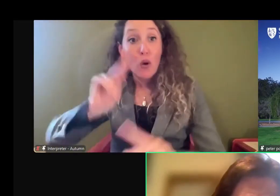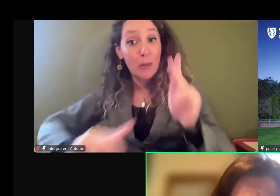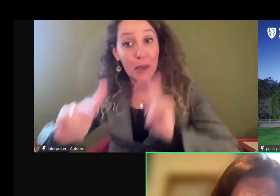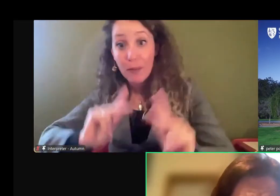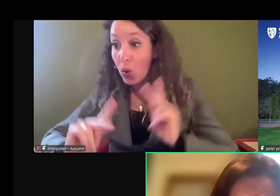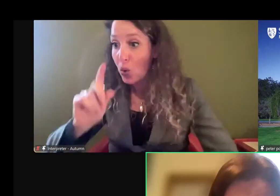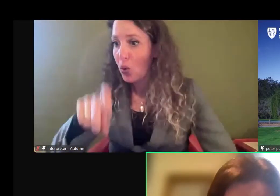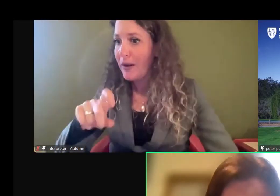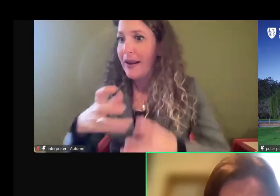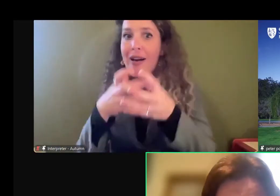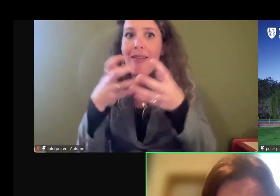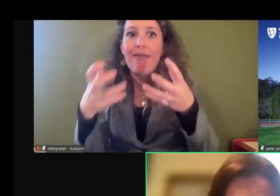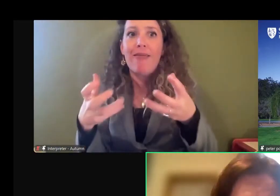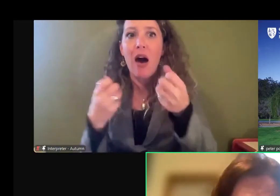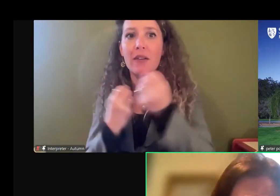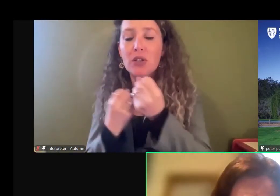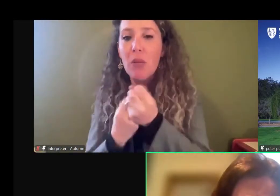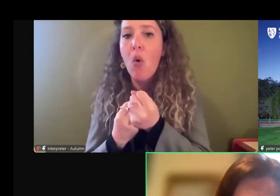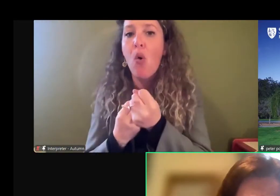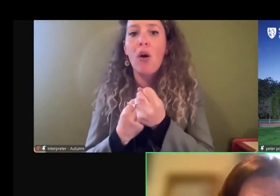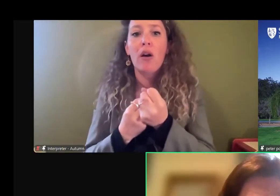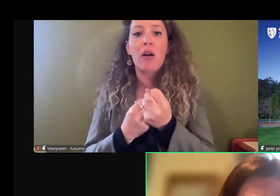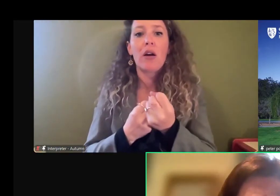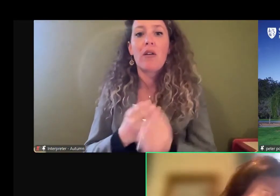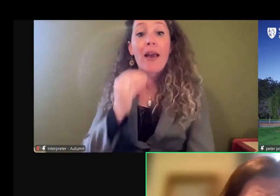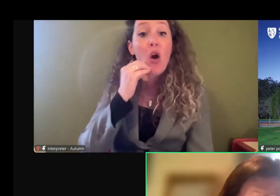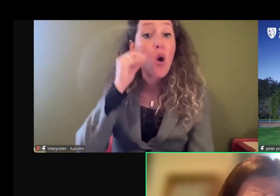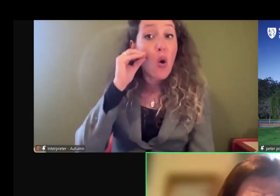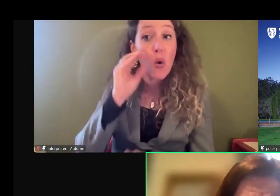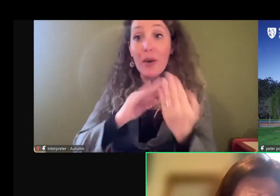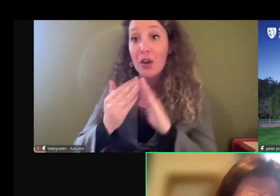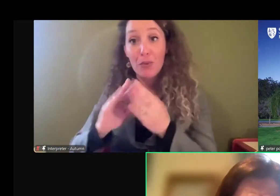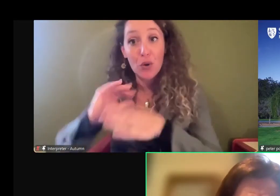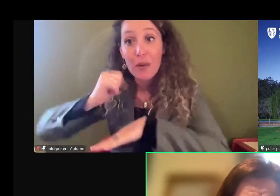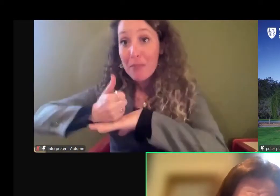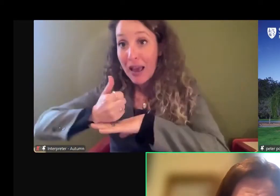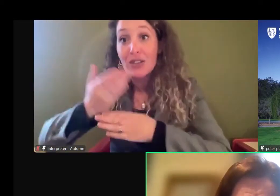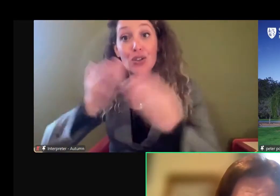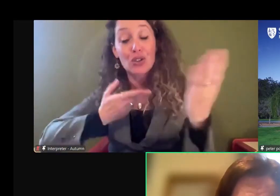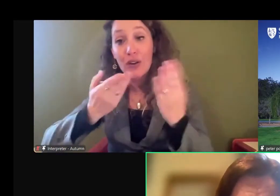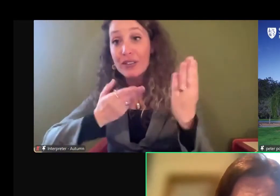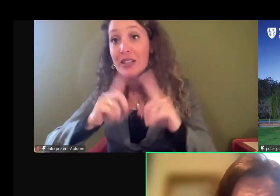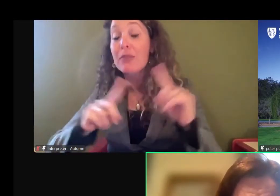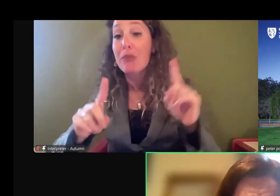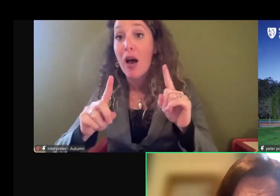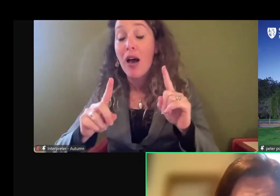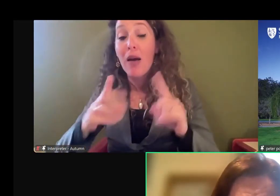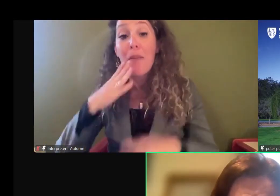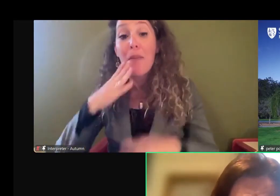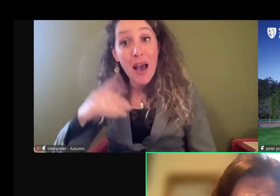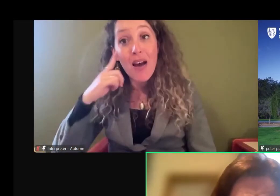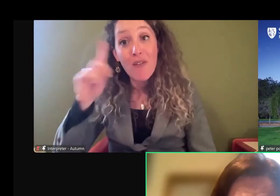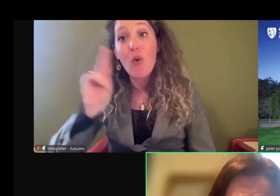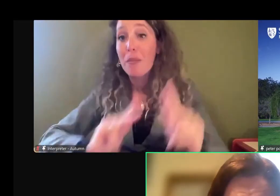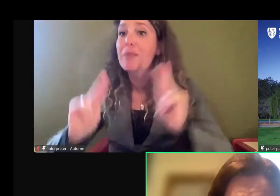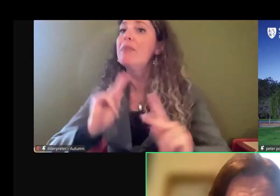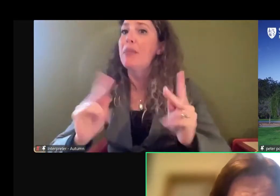who need a lot of support, like home and community based services, but it's also going to be bad for people with